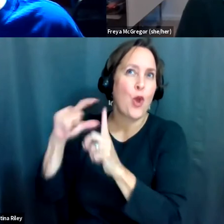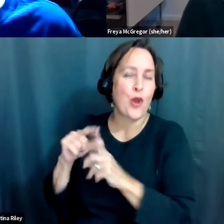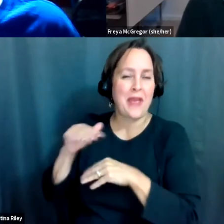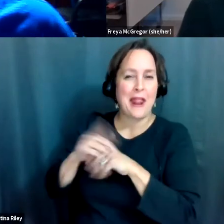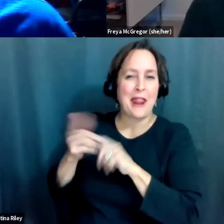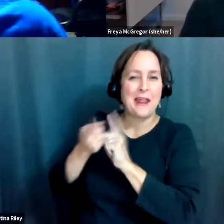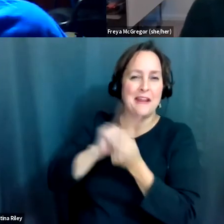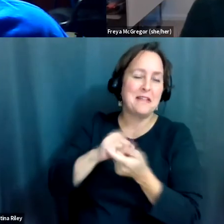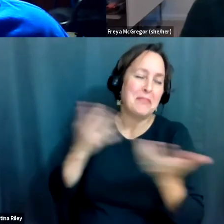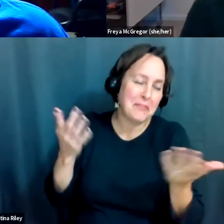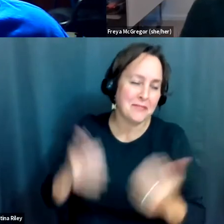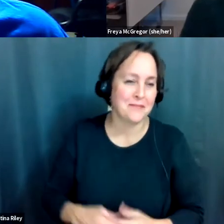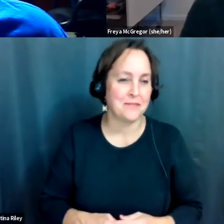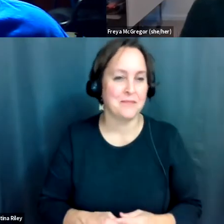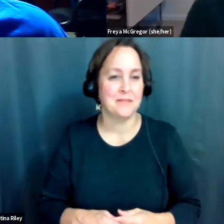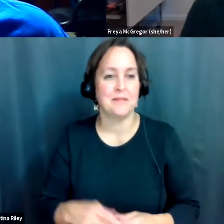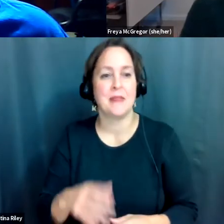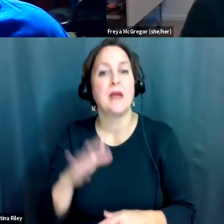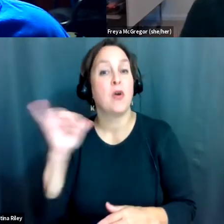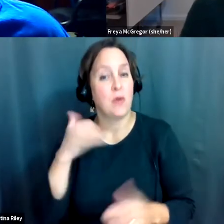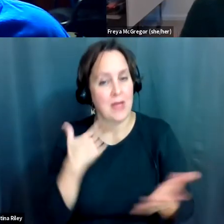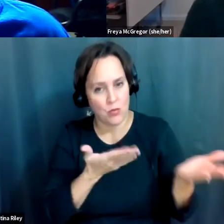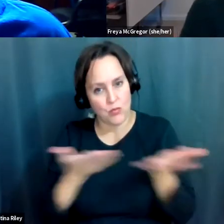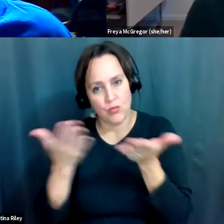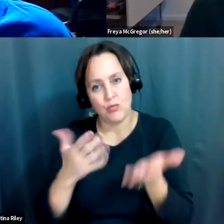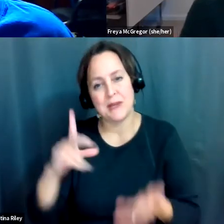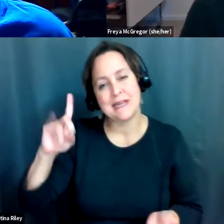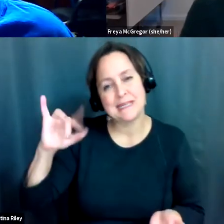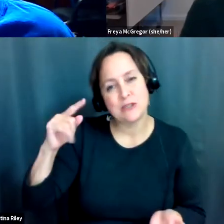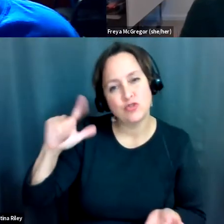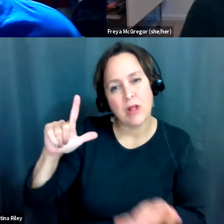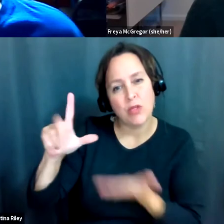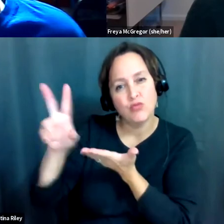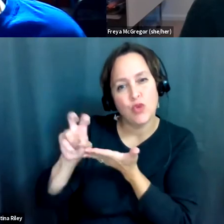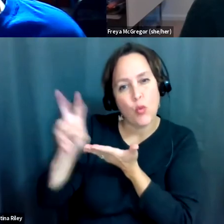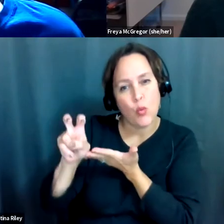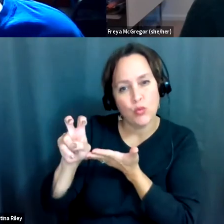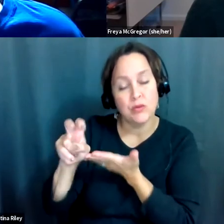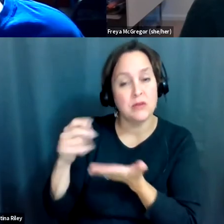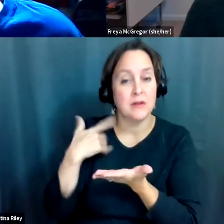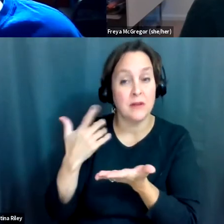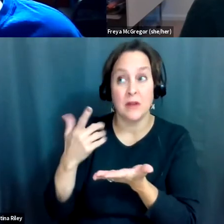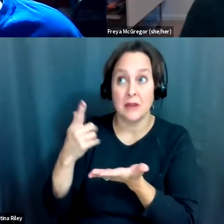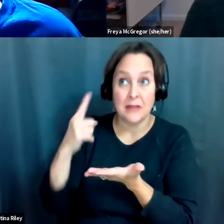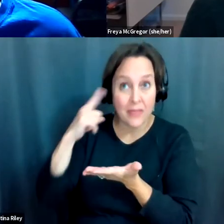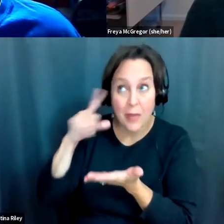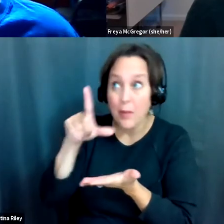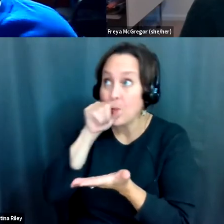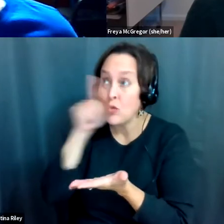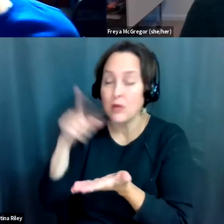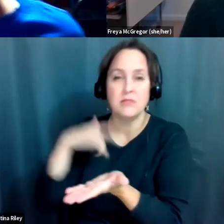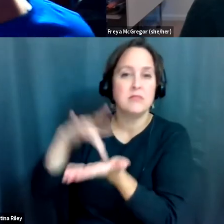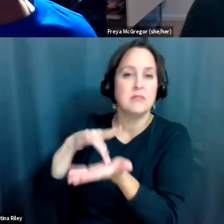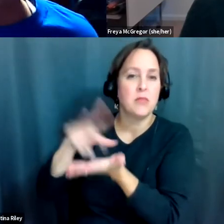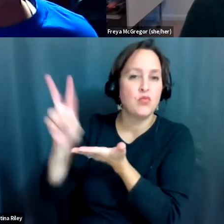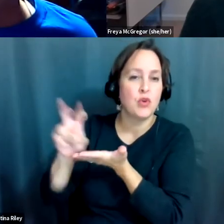those. I also carry a digital recorder with me most of the time when I'm out and think there may be birds around and I'm, I've got